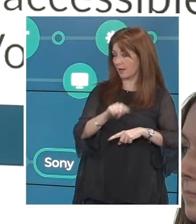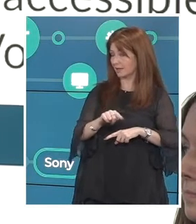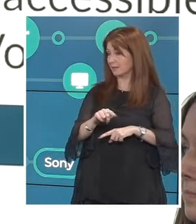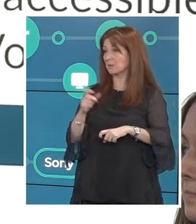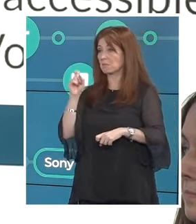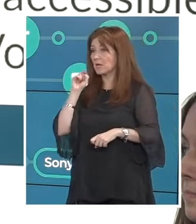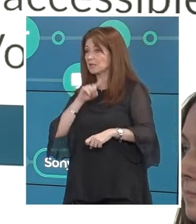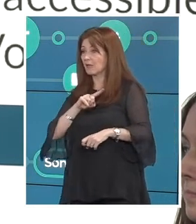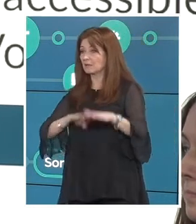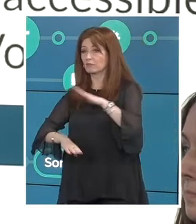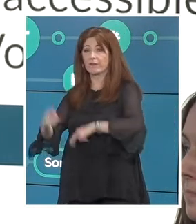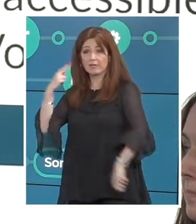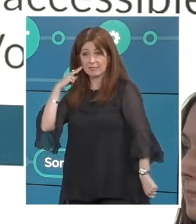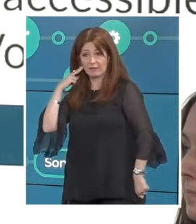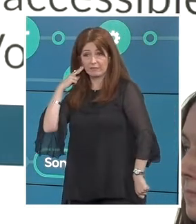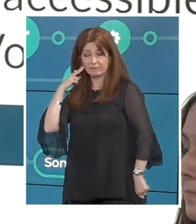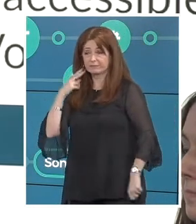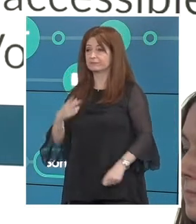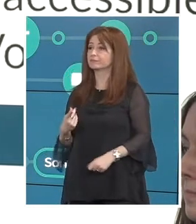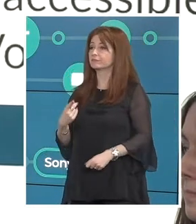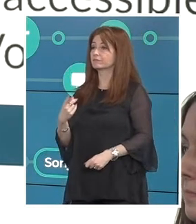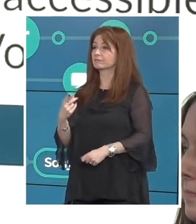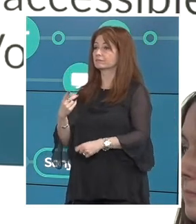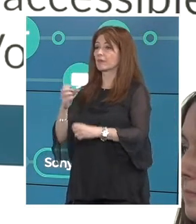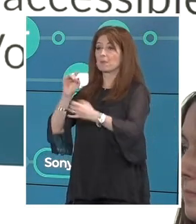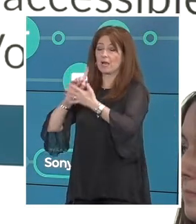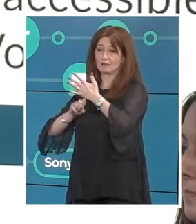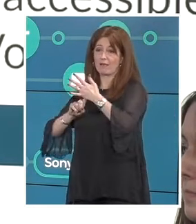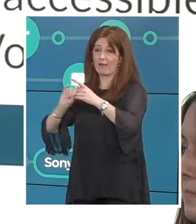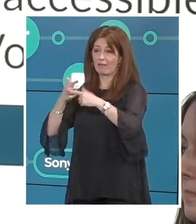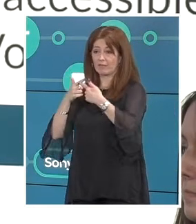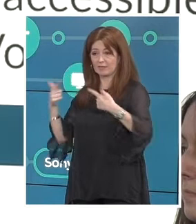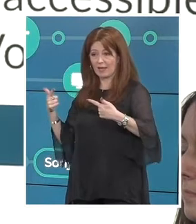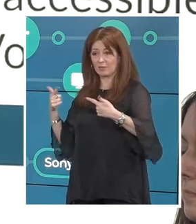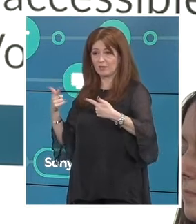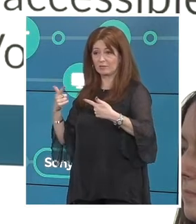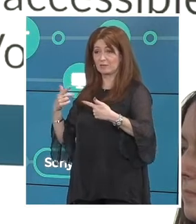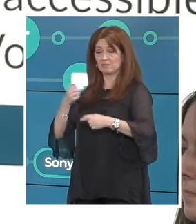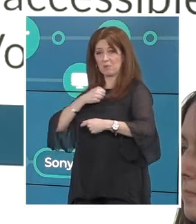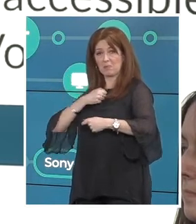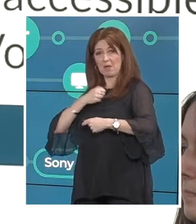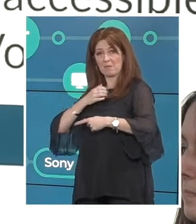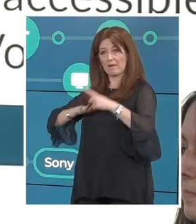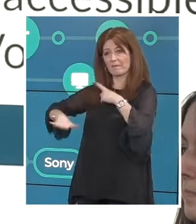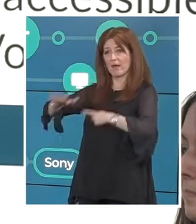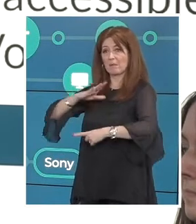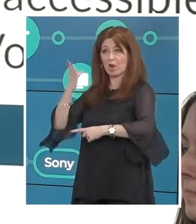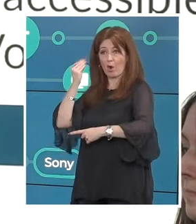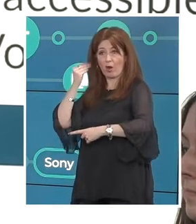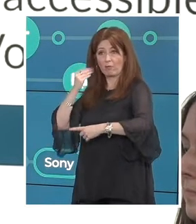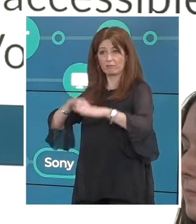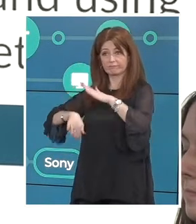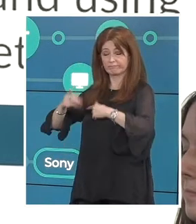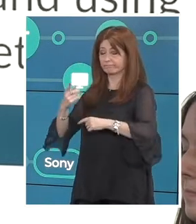deaf. He uses Bsl as his first language, so me and my family have all learned Bsl.